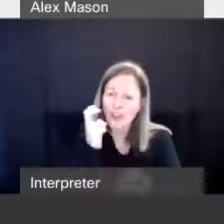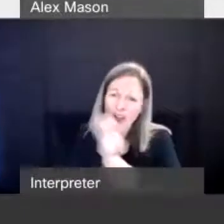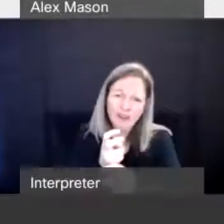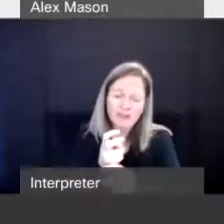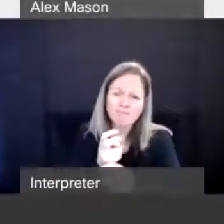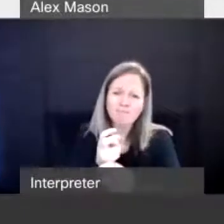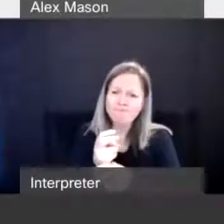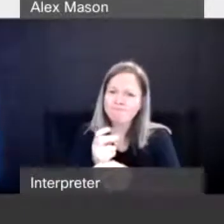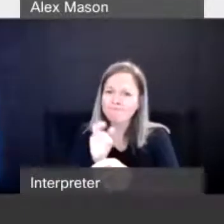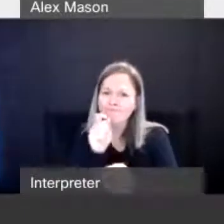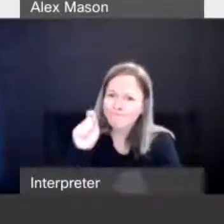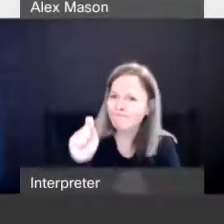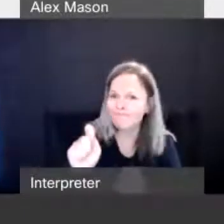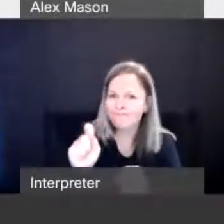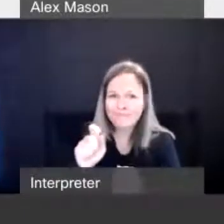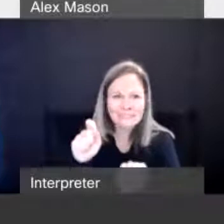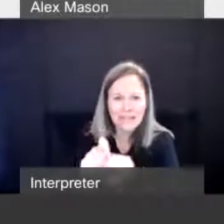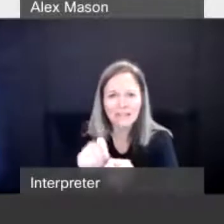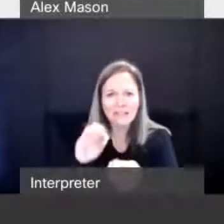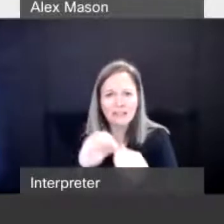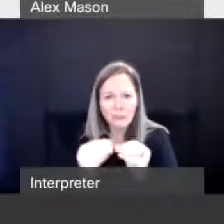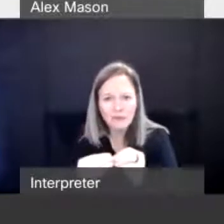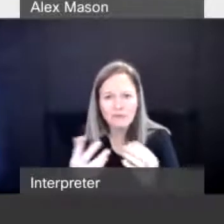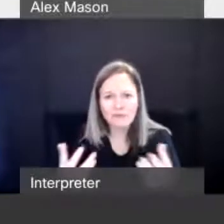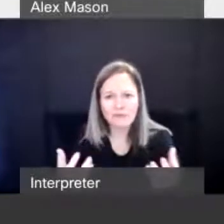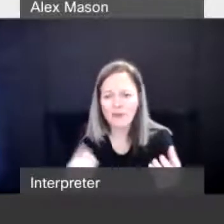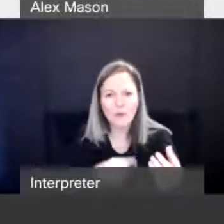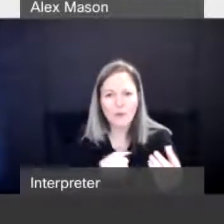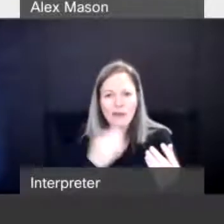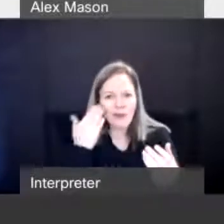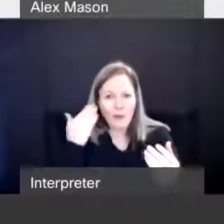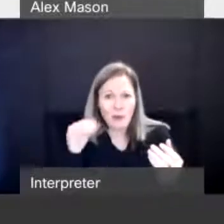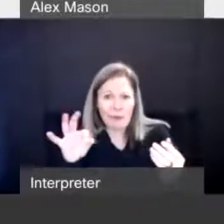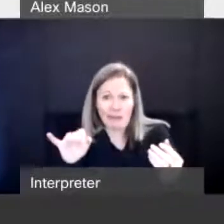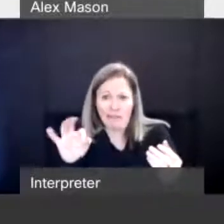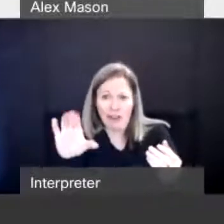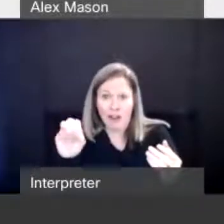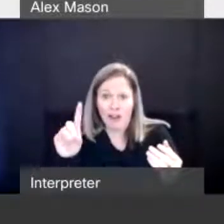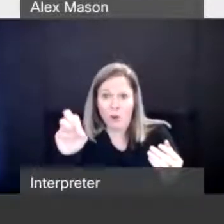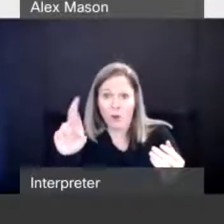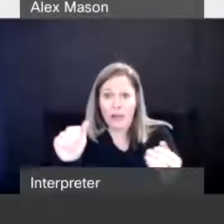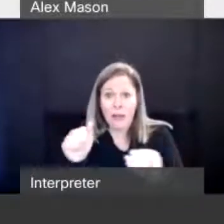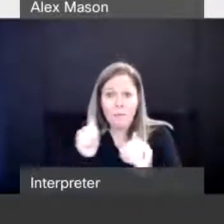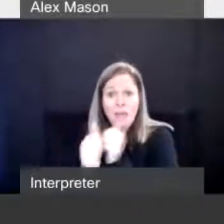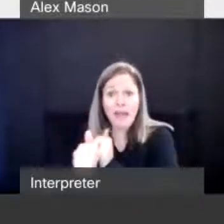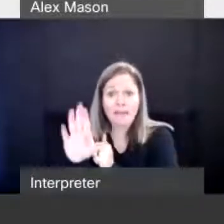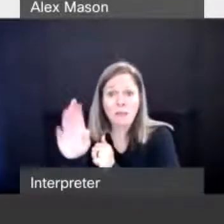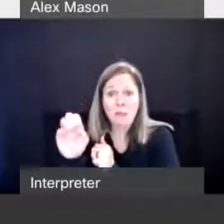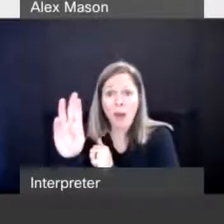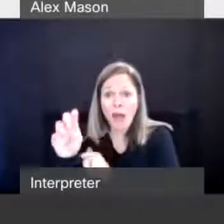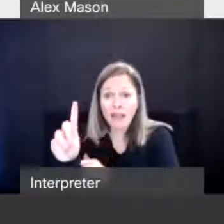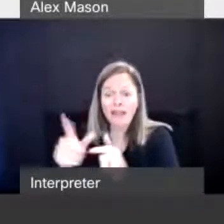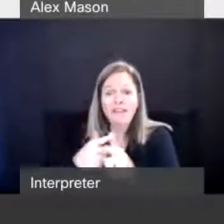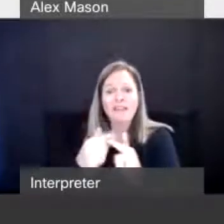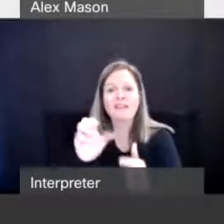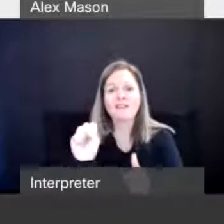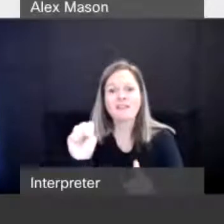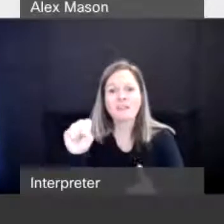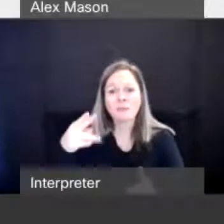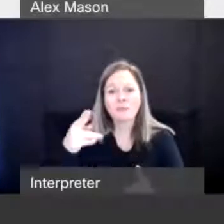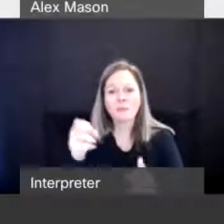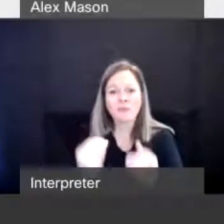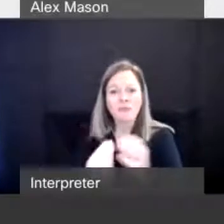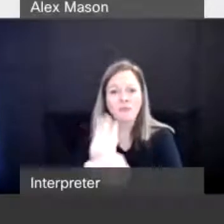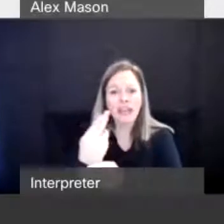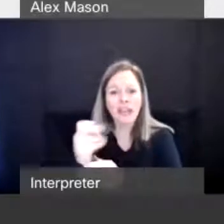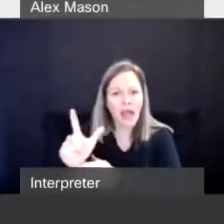that, just because we don't know, if Concordia passes the bond and then Spring Hill comes off, and have